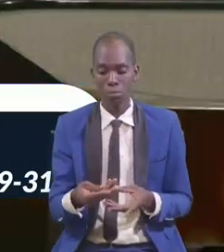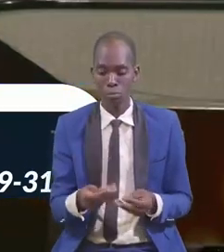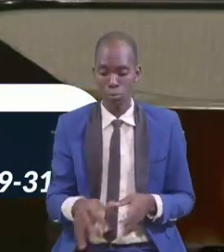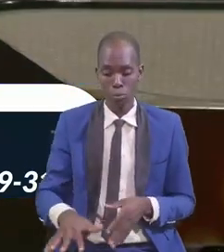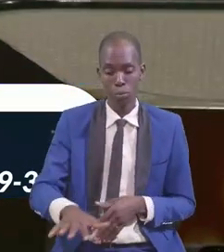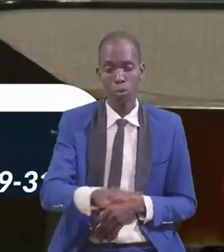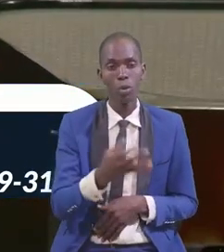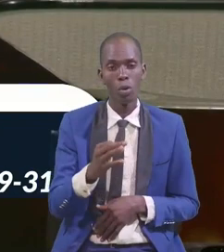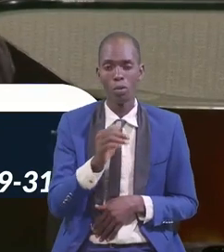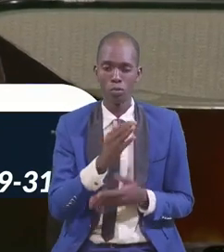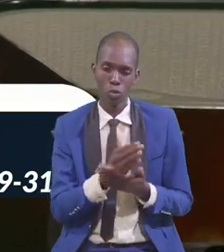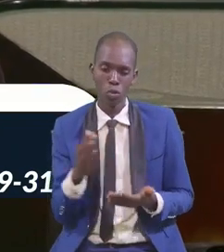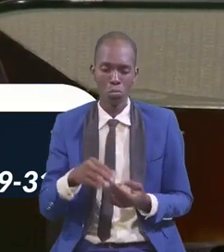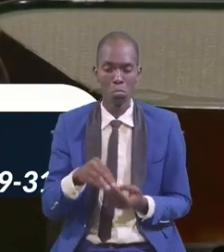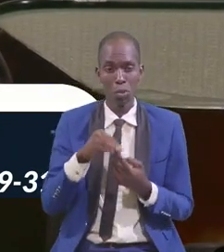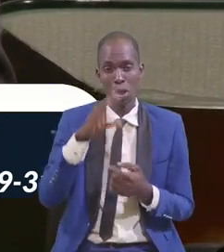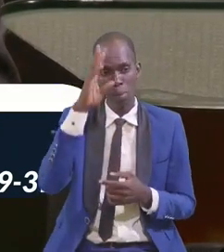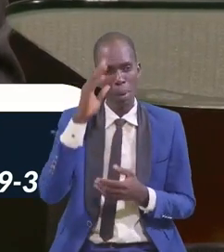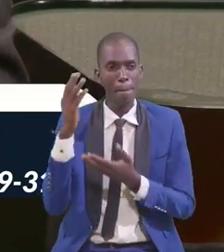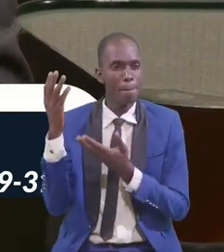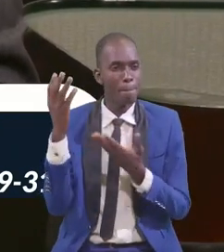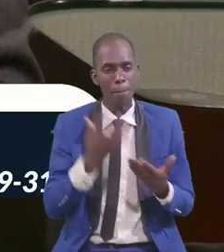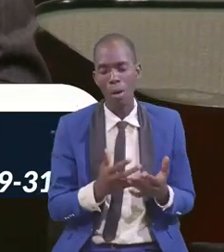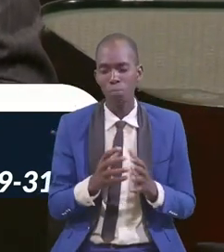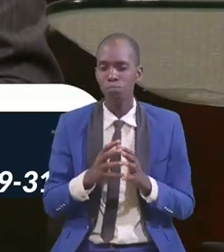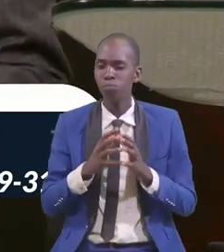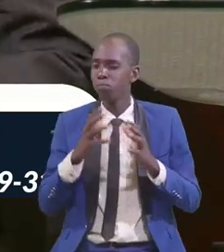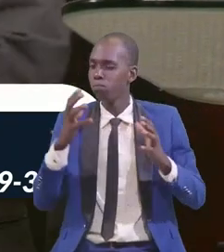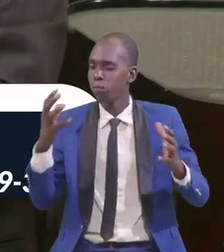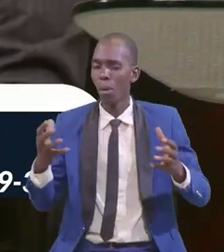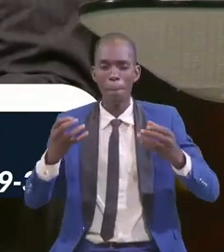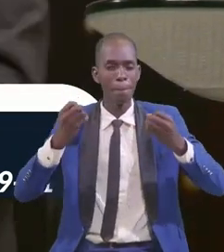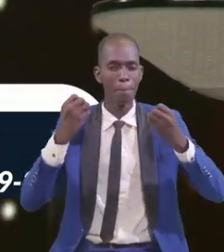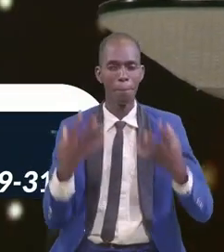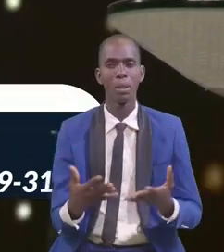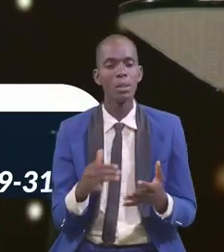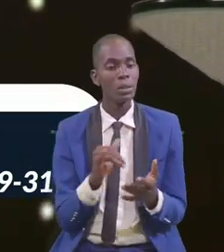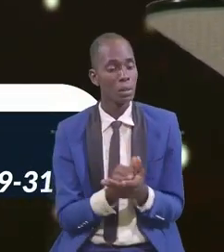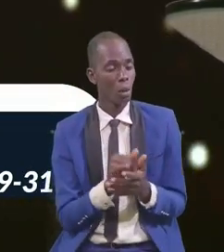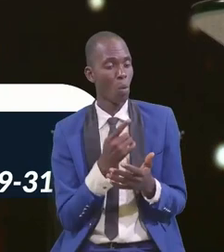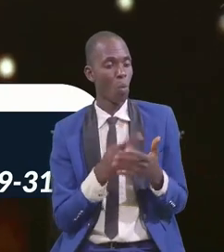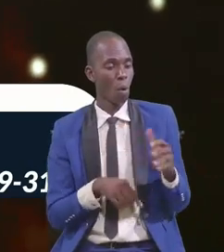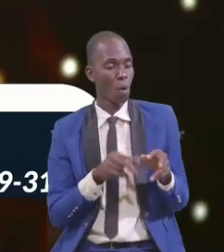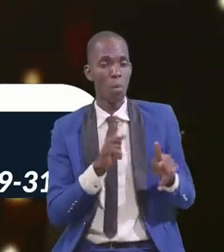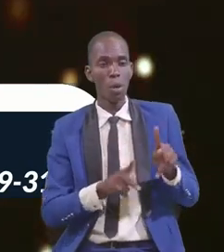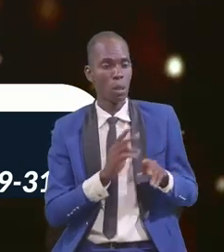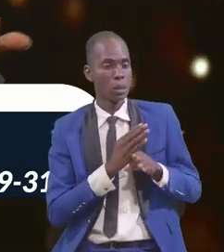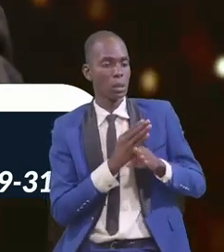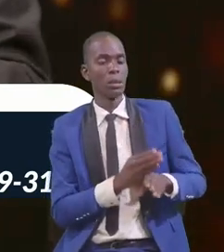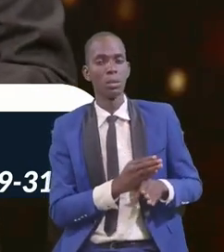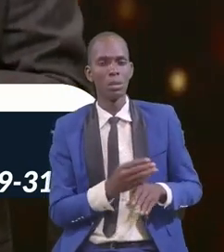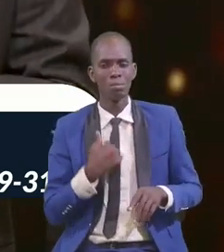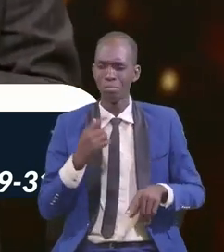man brought forth plentifully. Plentifully. That's what hinders some people. They cannot come to study